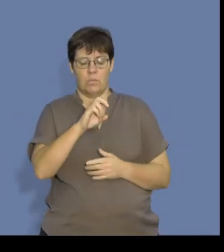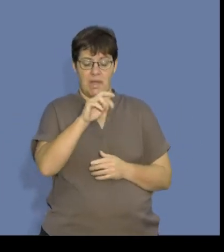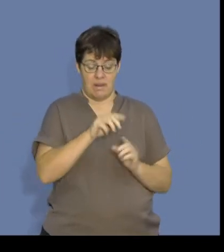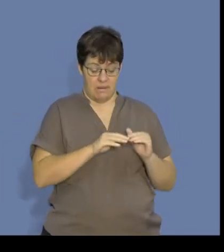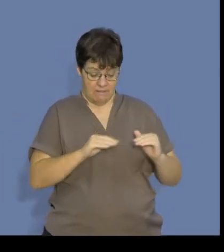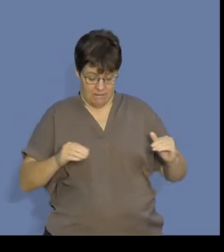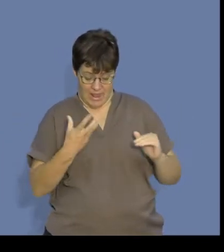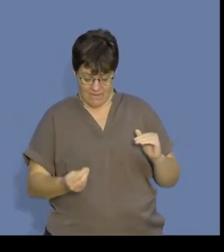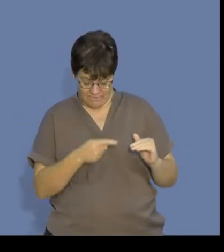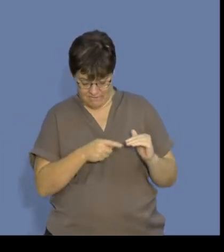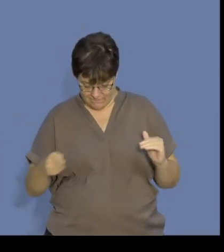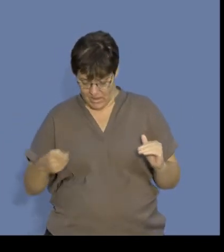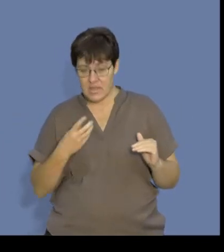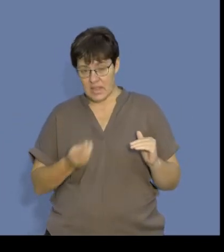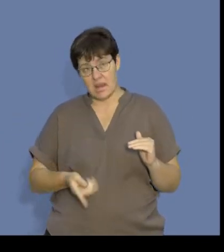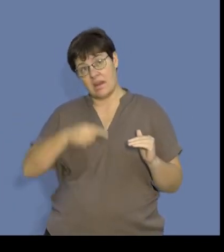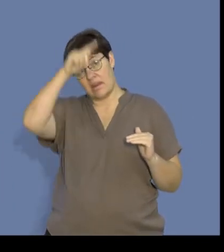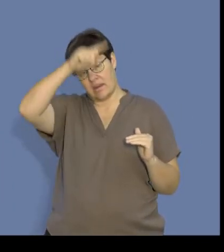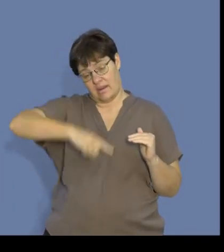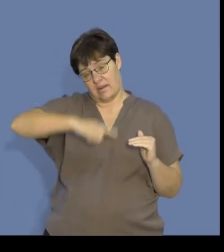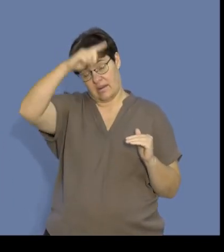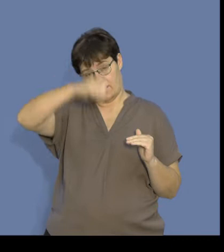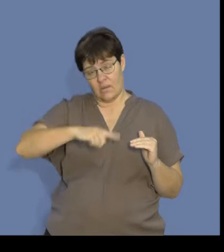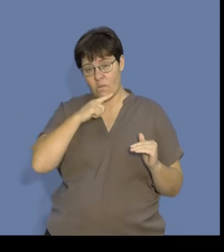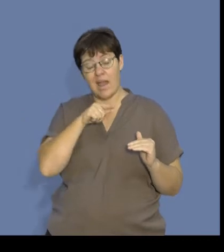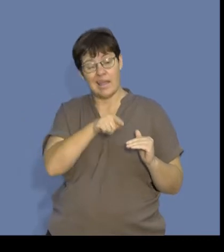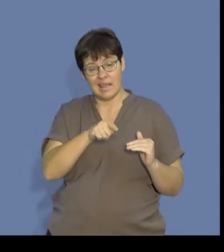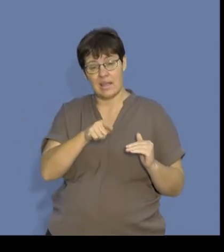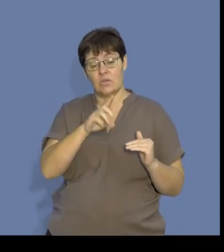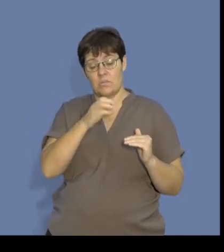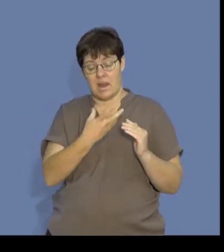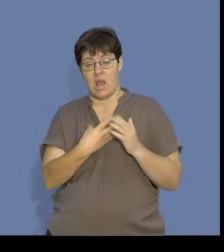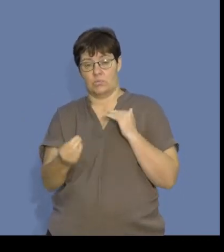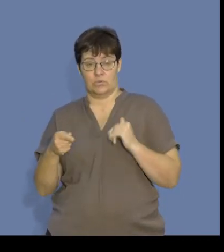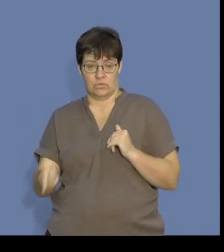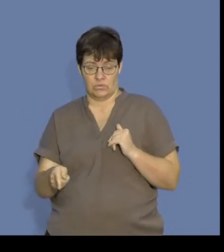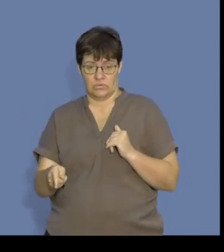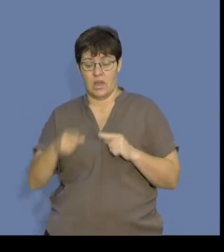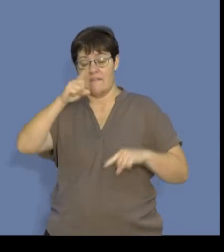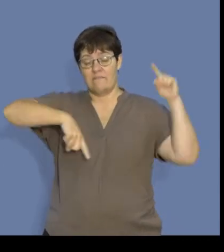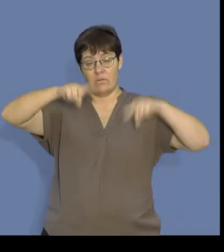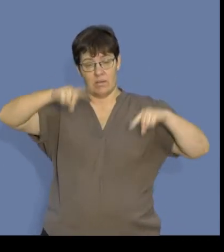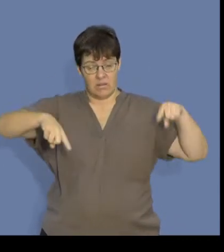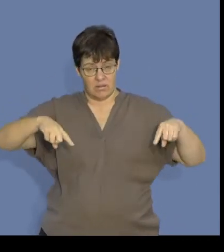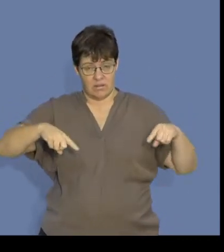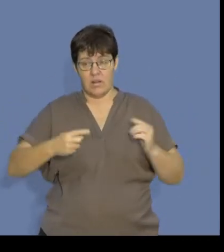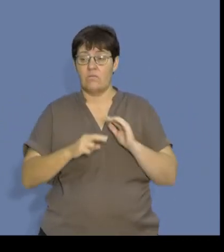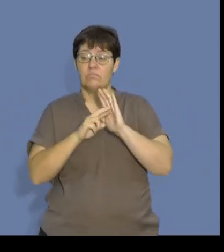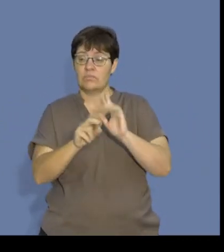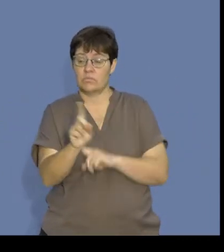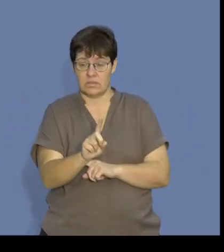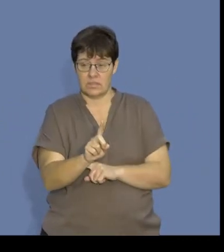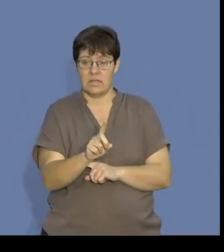in order to get to that particular range, because a range is an output. And the variable then represented there is